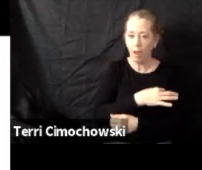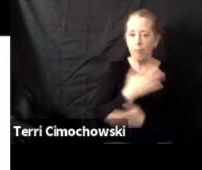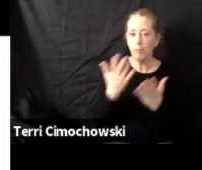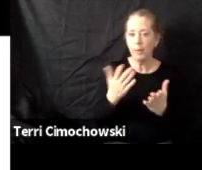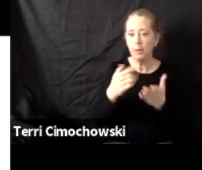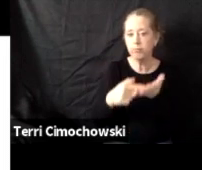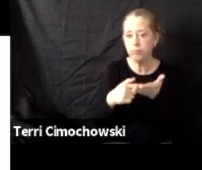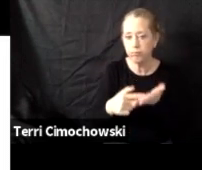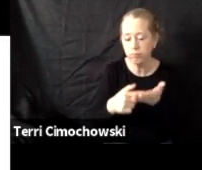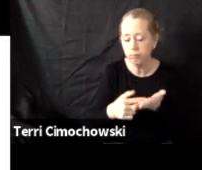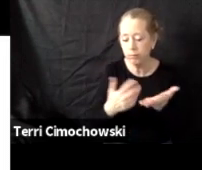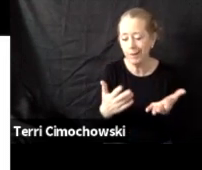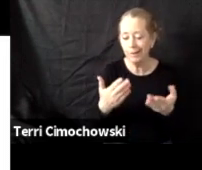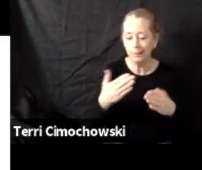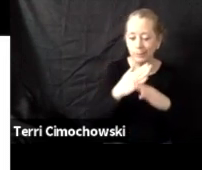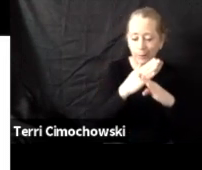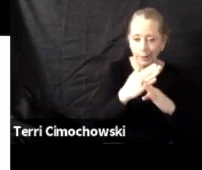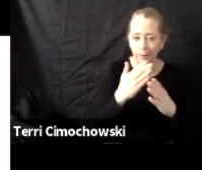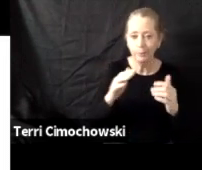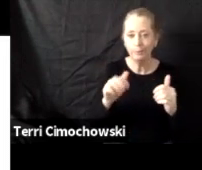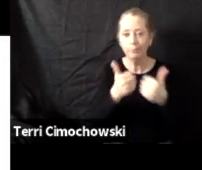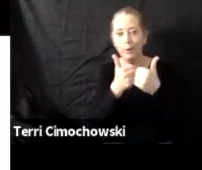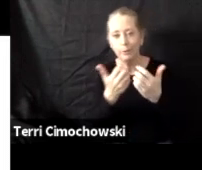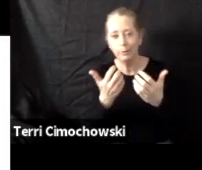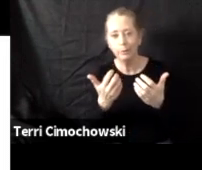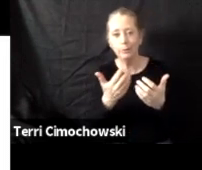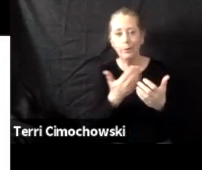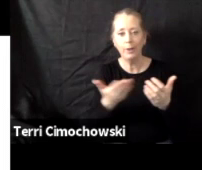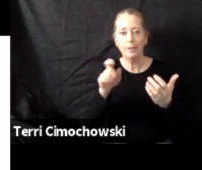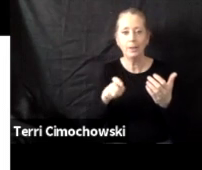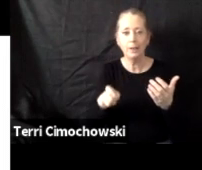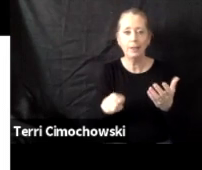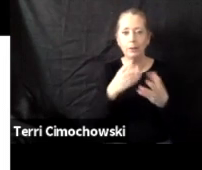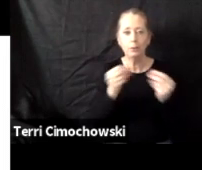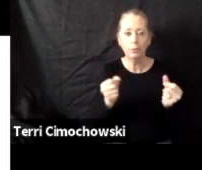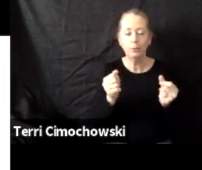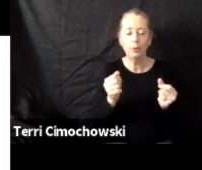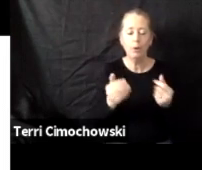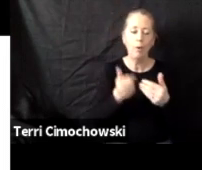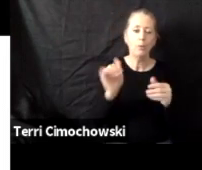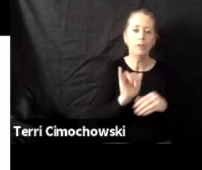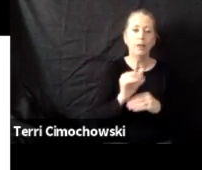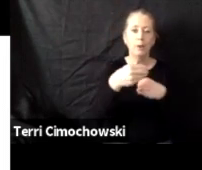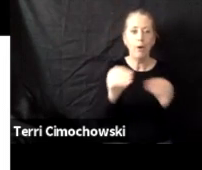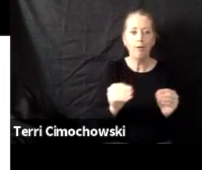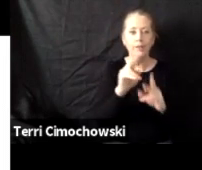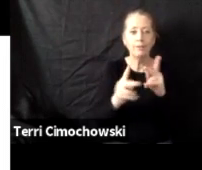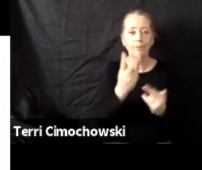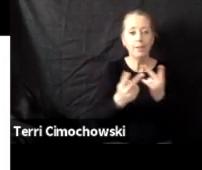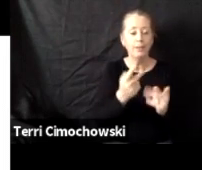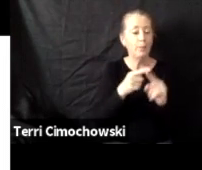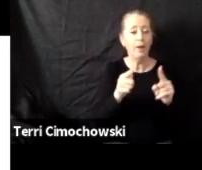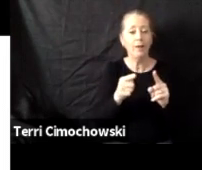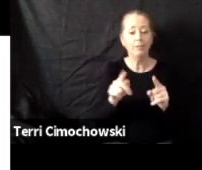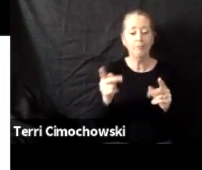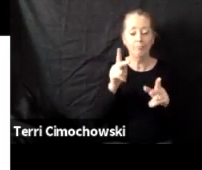hurdles or the things that they need support around. Almost like an office visit, but you don't really have to come visit physically at